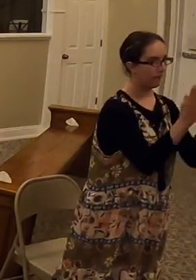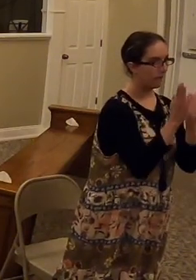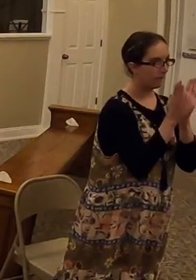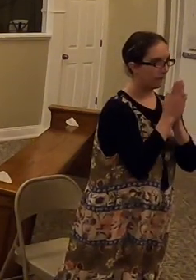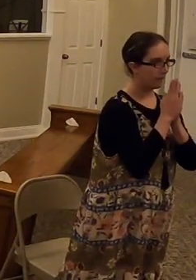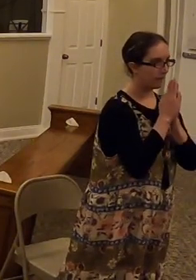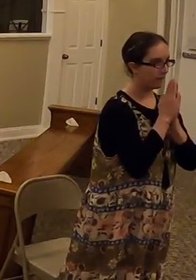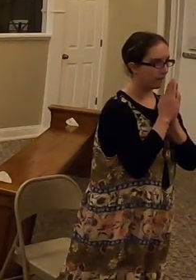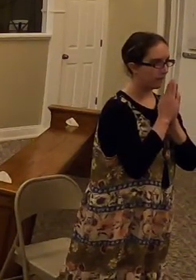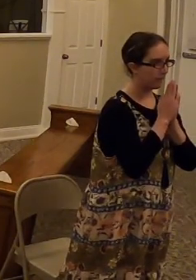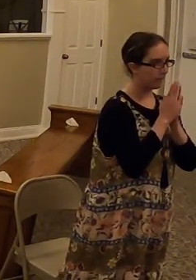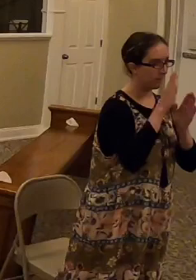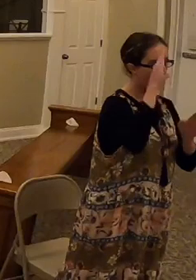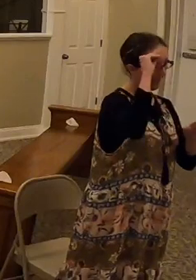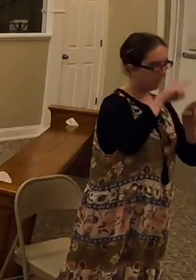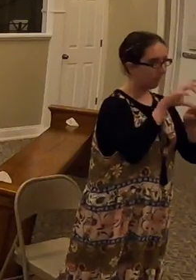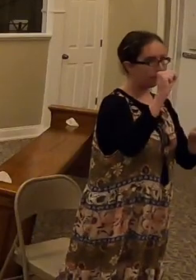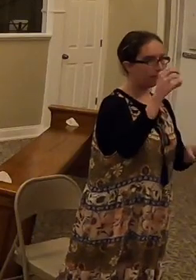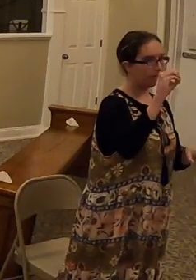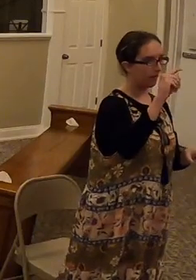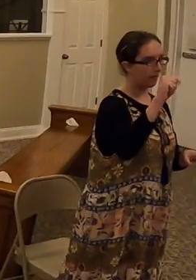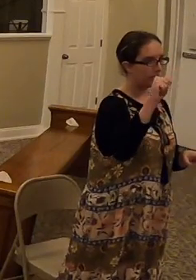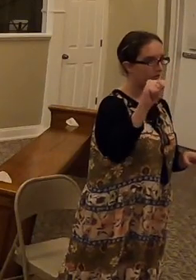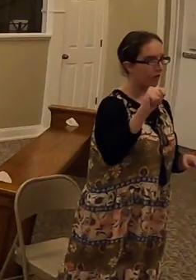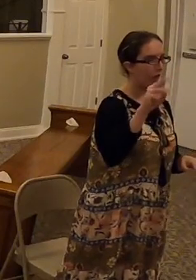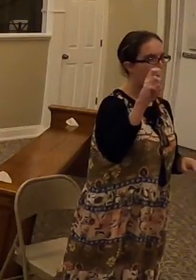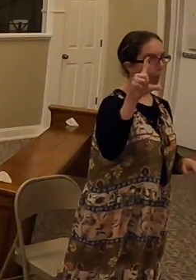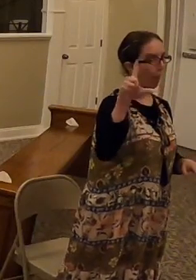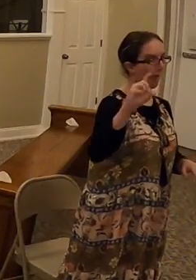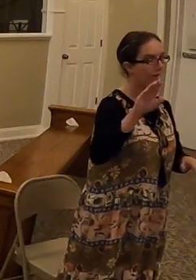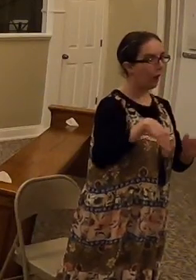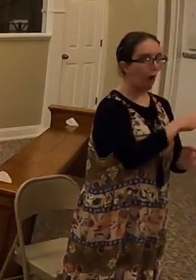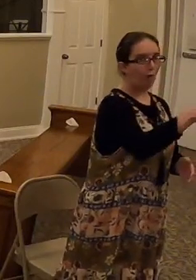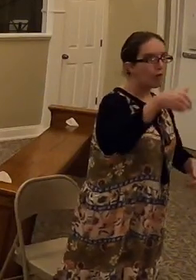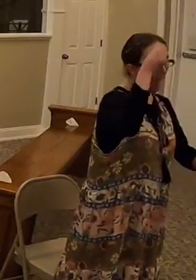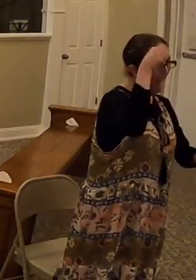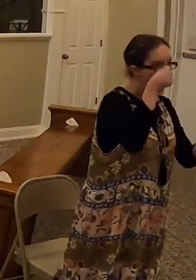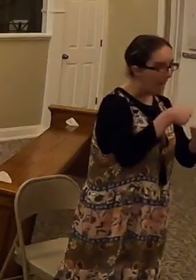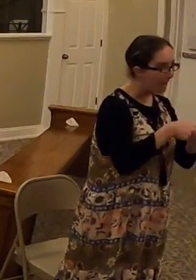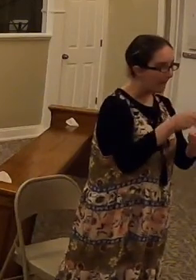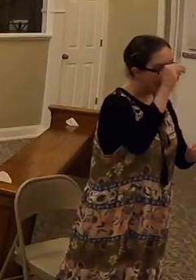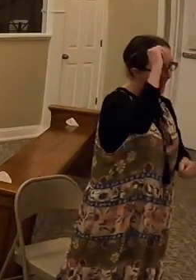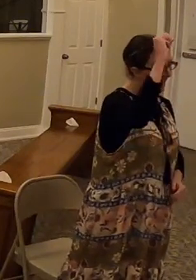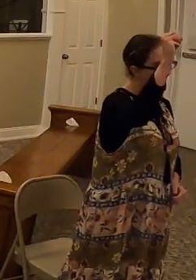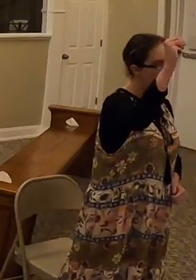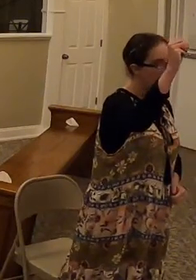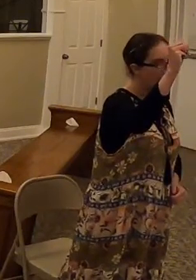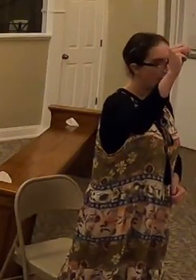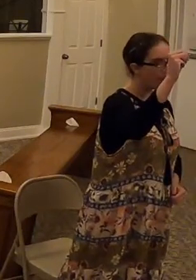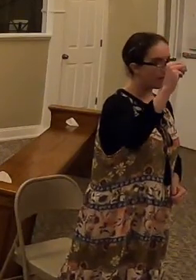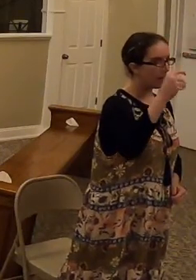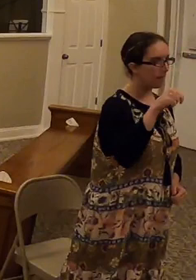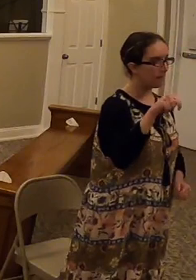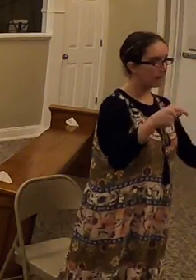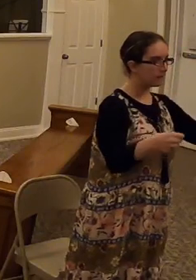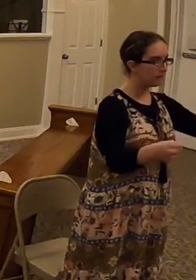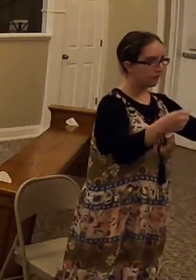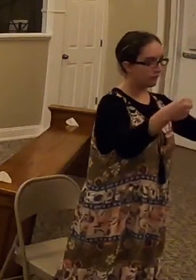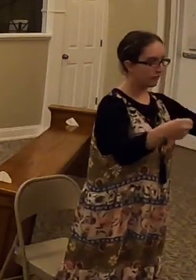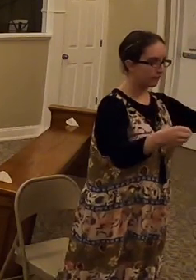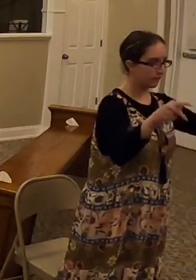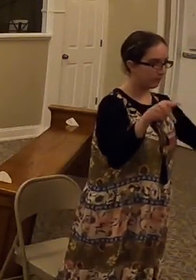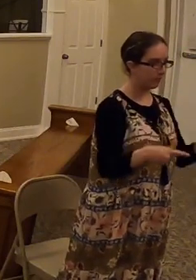Pray. Brother Scott Wells, everybody remember Scott Wells, amen. The truck driver